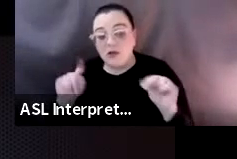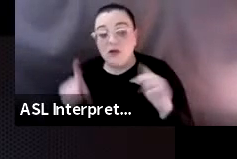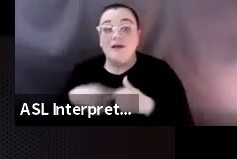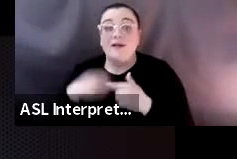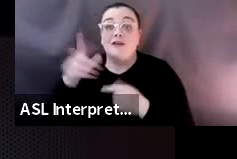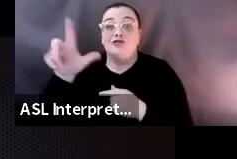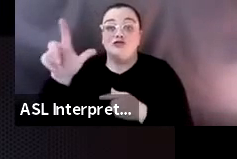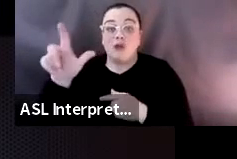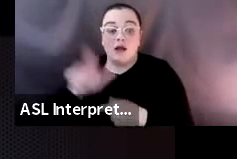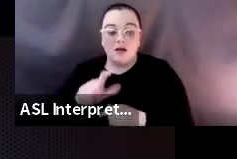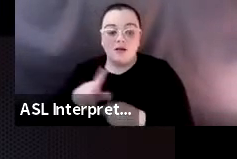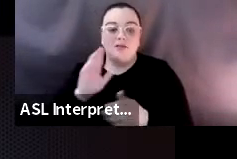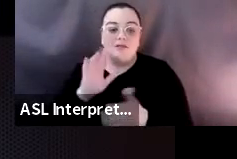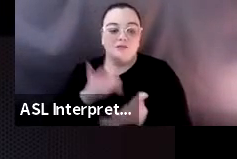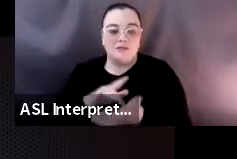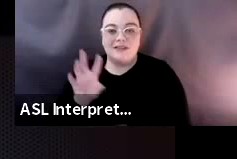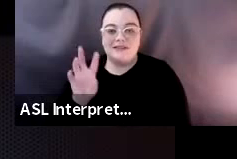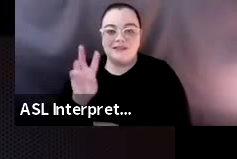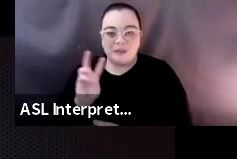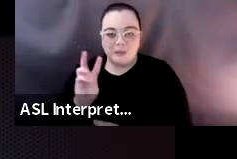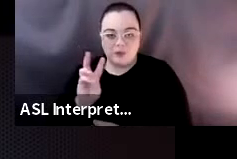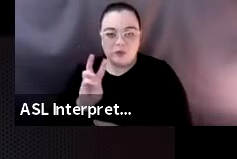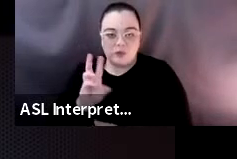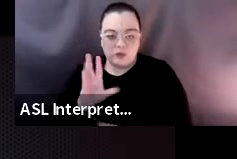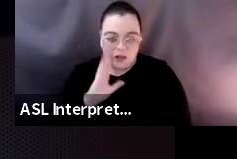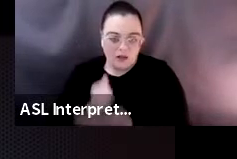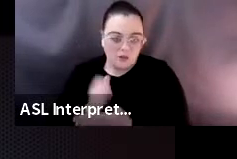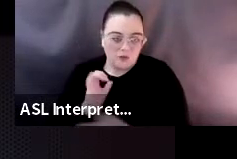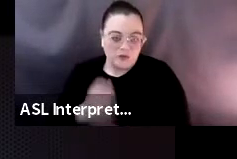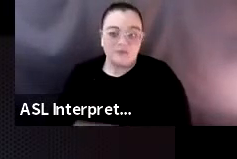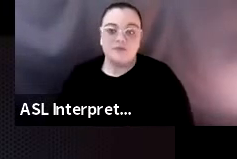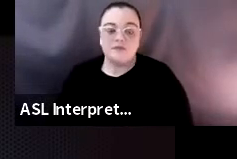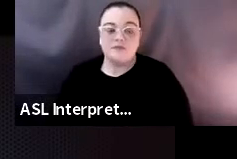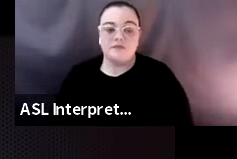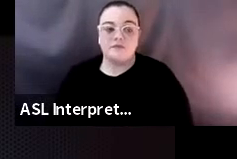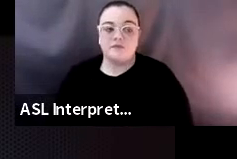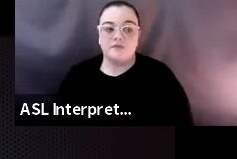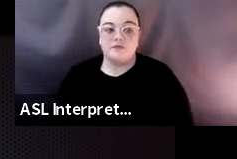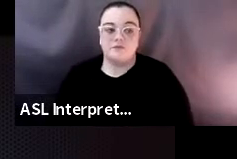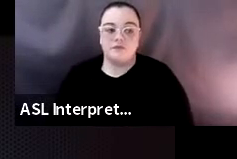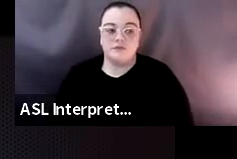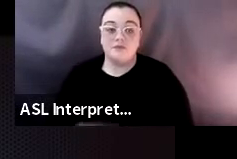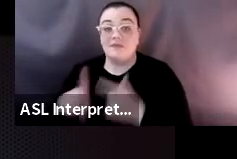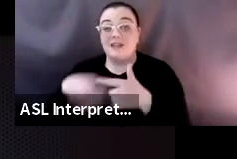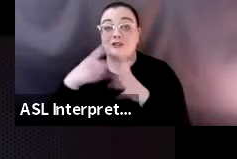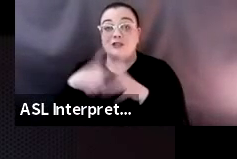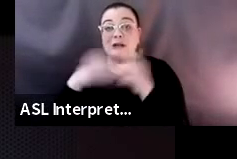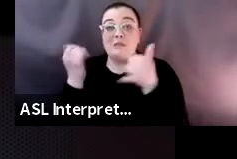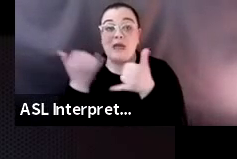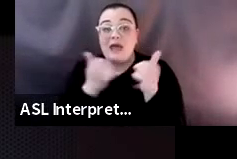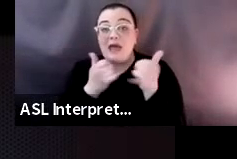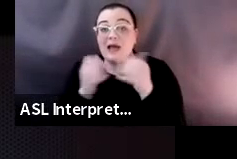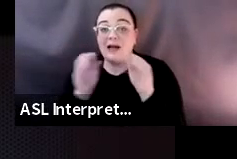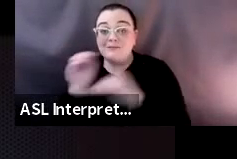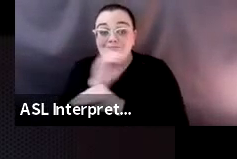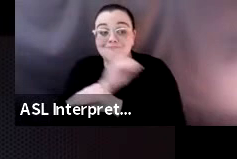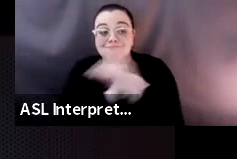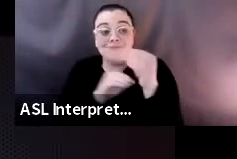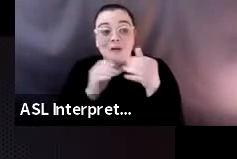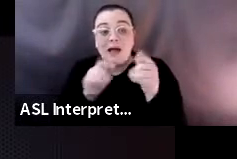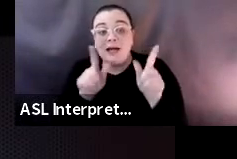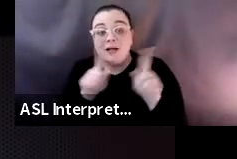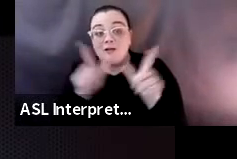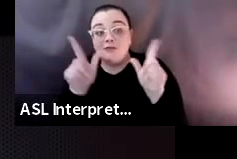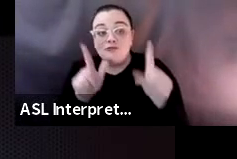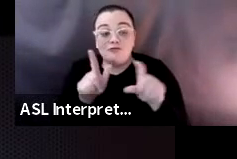You can also press W, that's a keyboard shortcut. And then you can play around in the timeline, rearrange the clips, drag the